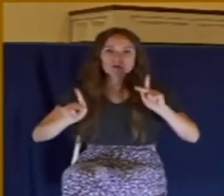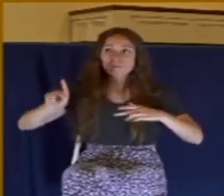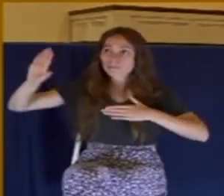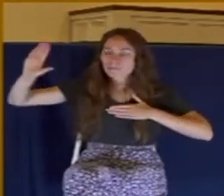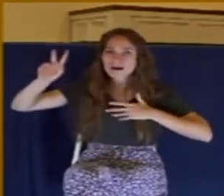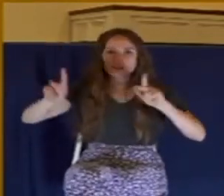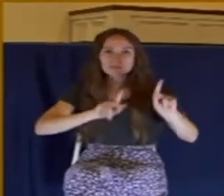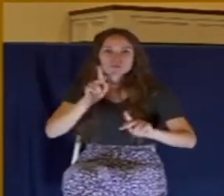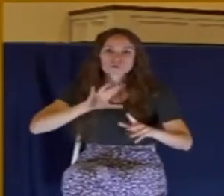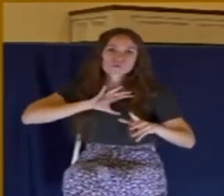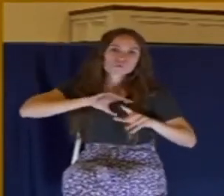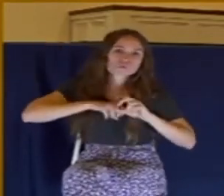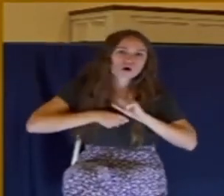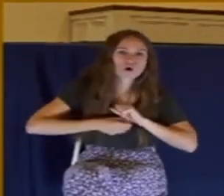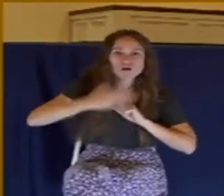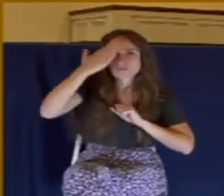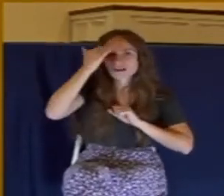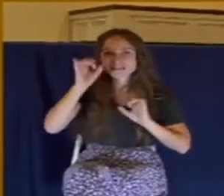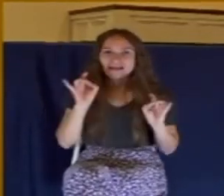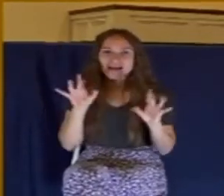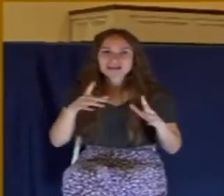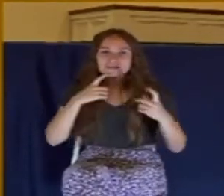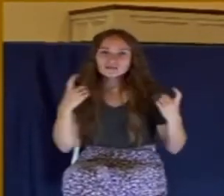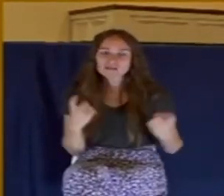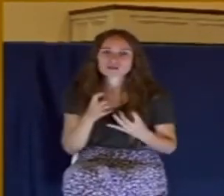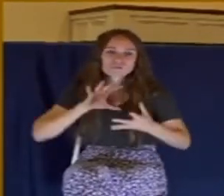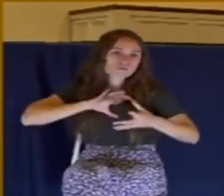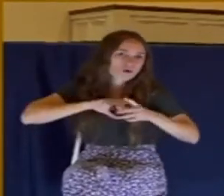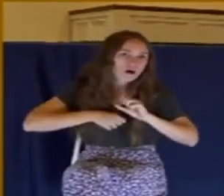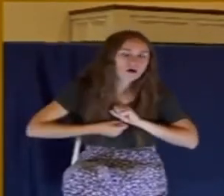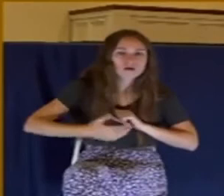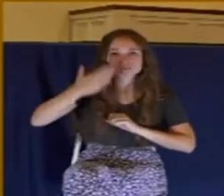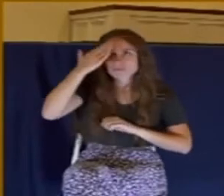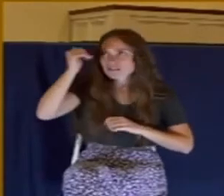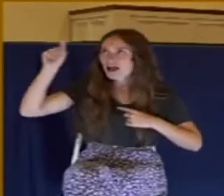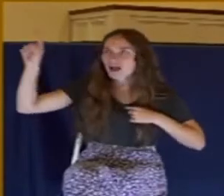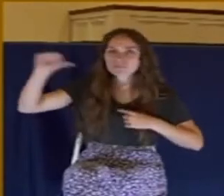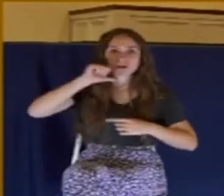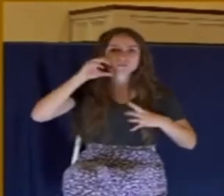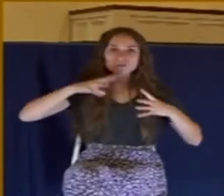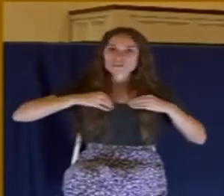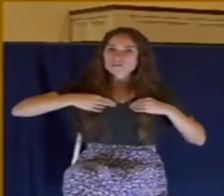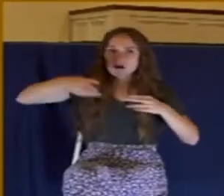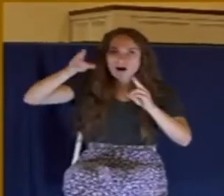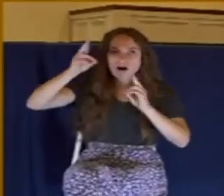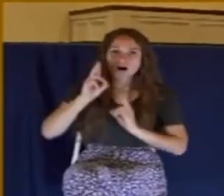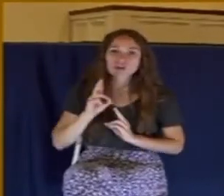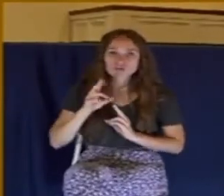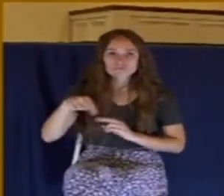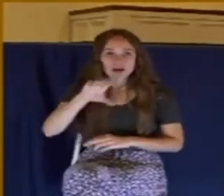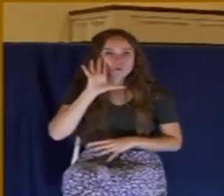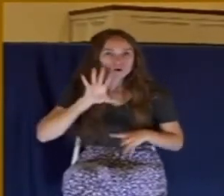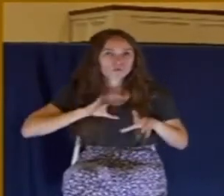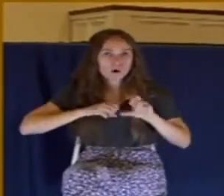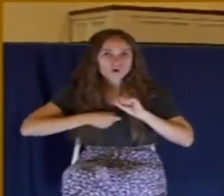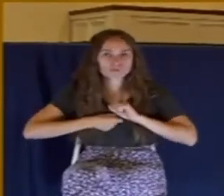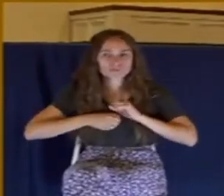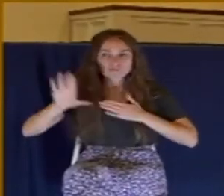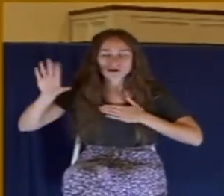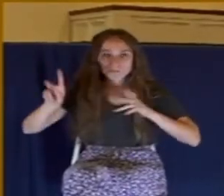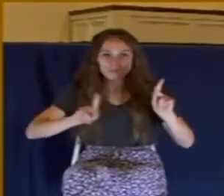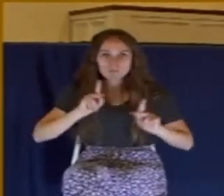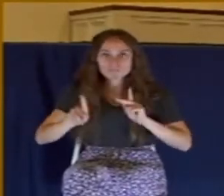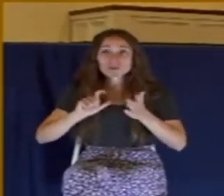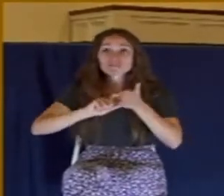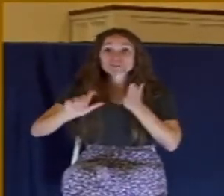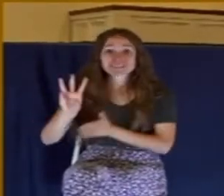and the fact that I'm not being honored. And then, but here's the thing I want you to see. In verse 6, these guys are going to